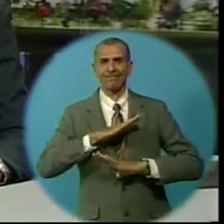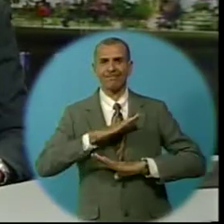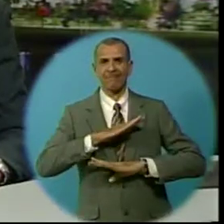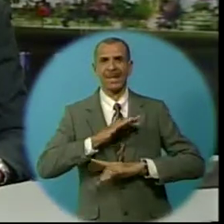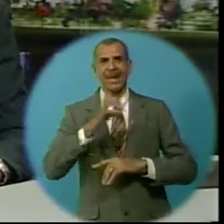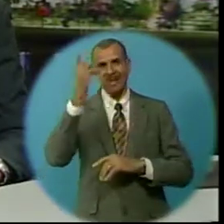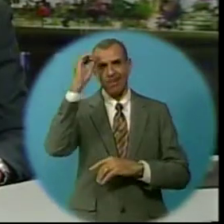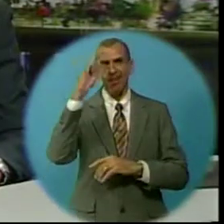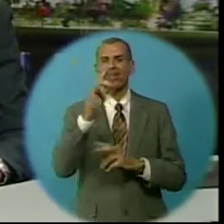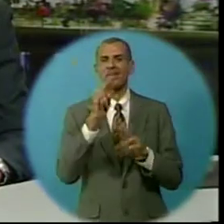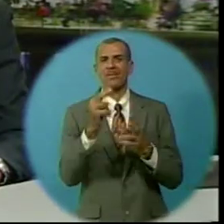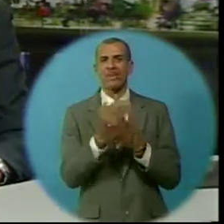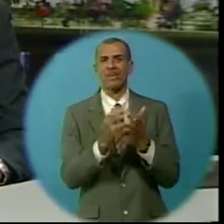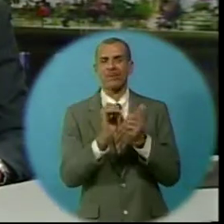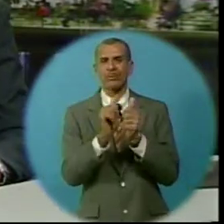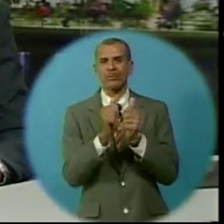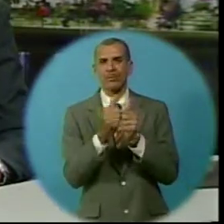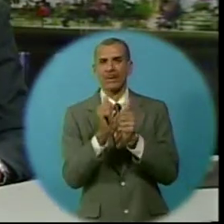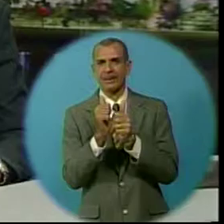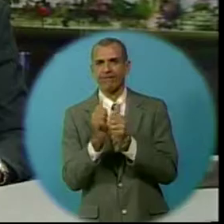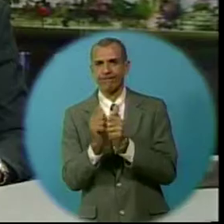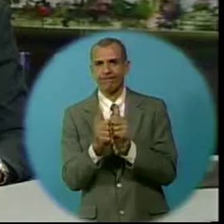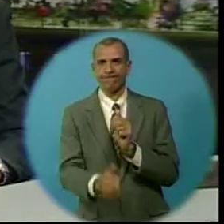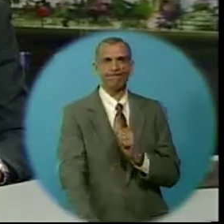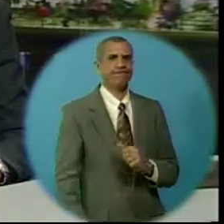Best takes a look at some of the matchups.